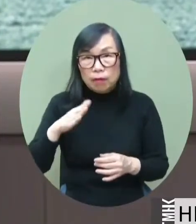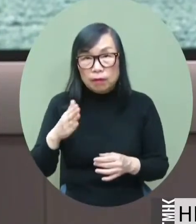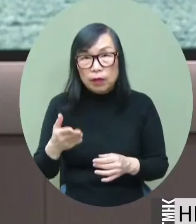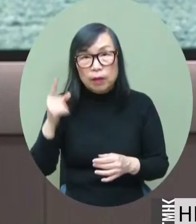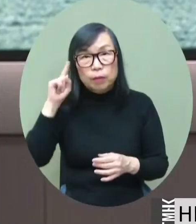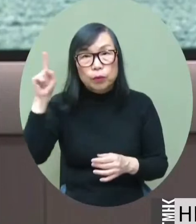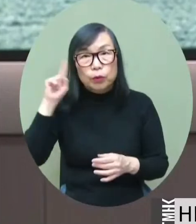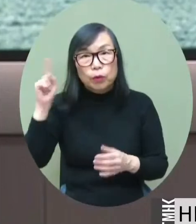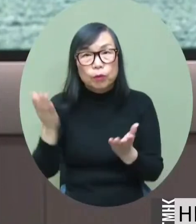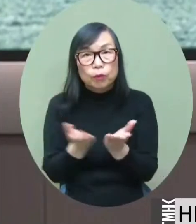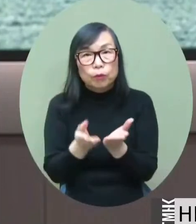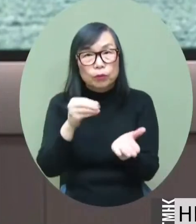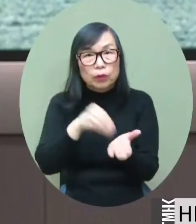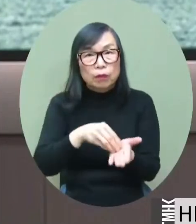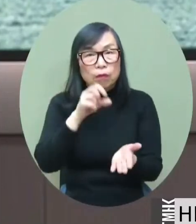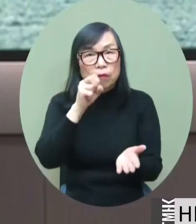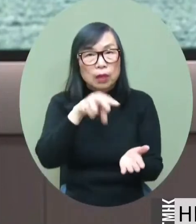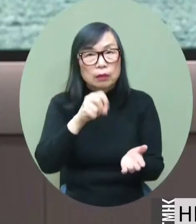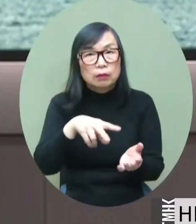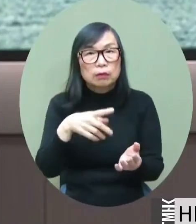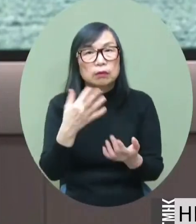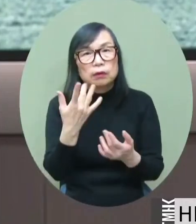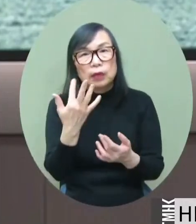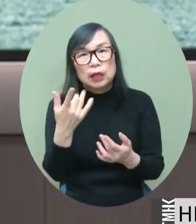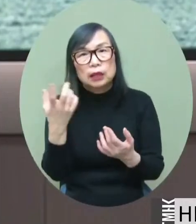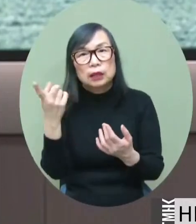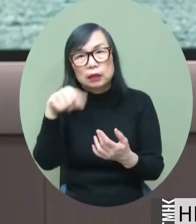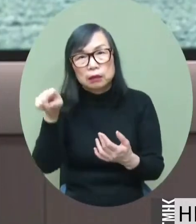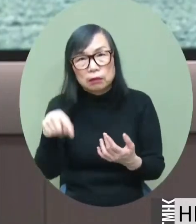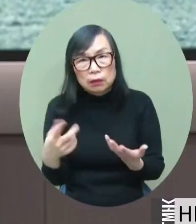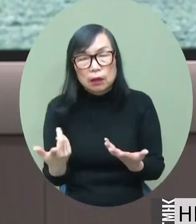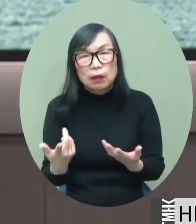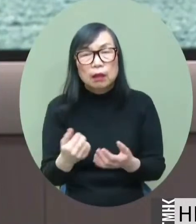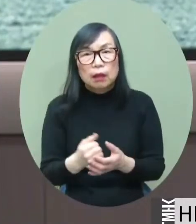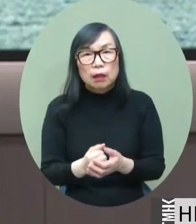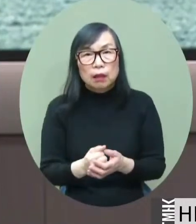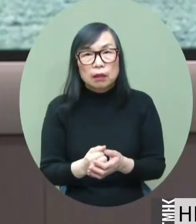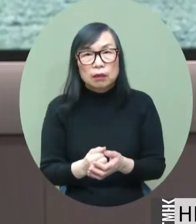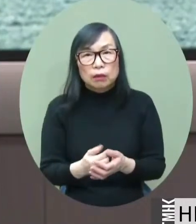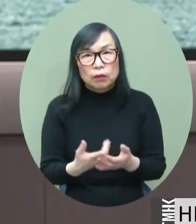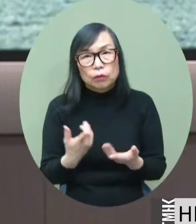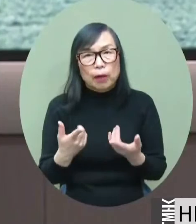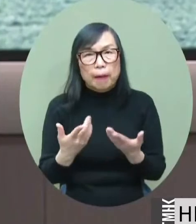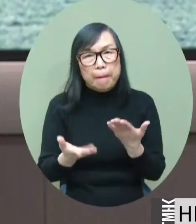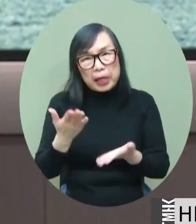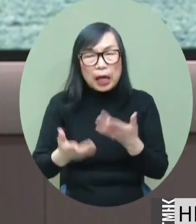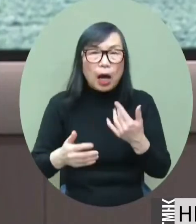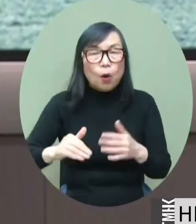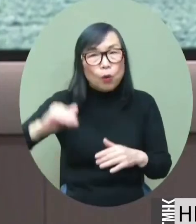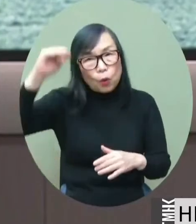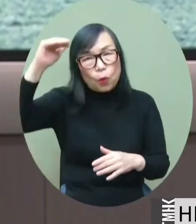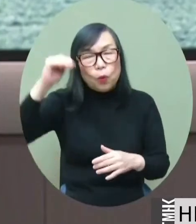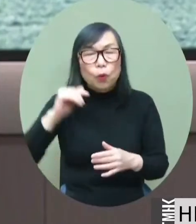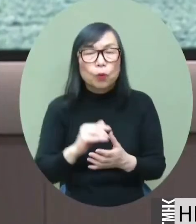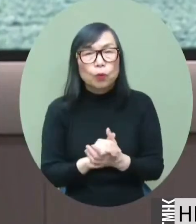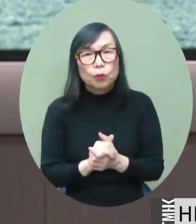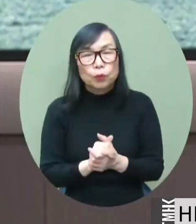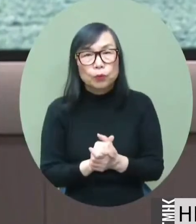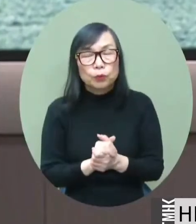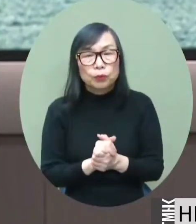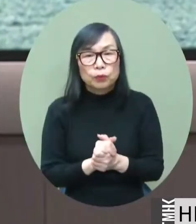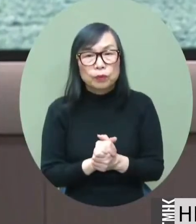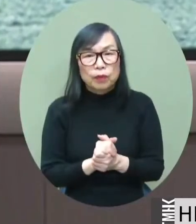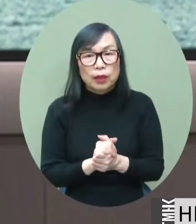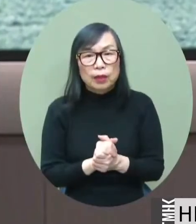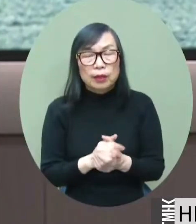Although there has been a decline in the number, but we are still seeing infection numbers to the tune of a few thousand. It